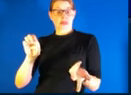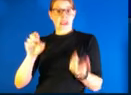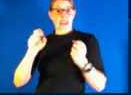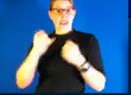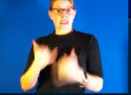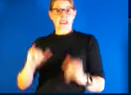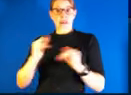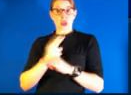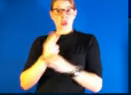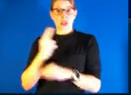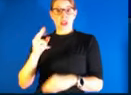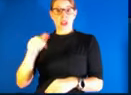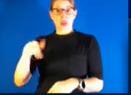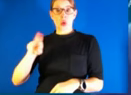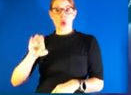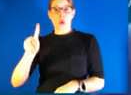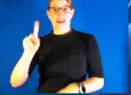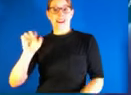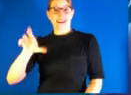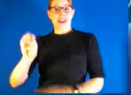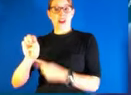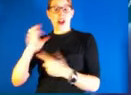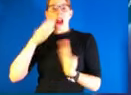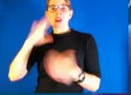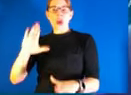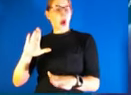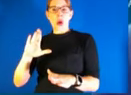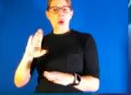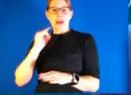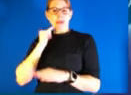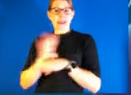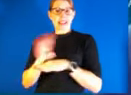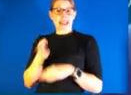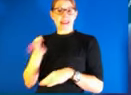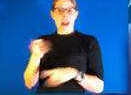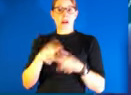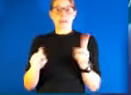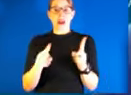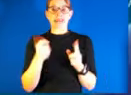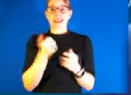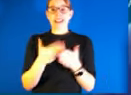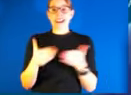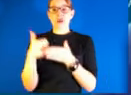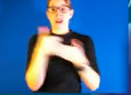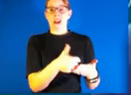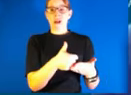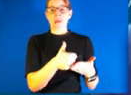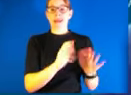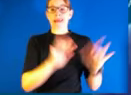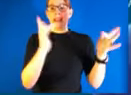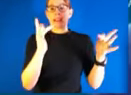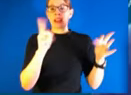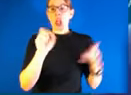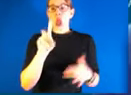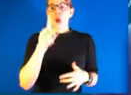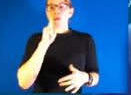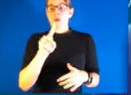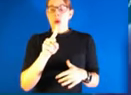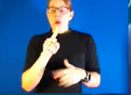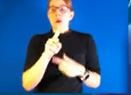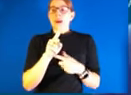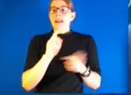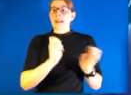care? I don't know what the volumes are there, but I mean, anything that offloads the emergency department, which we really want to maintain that critical